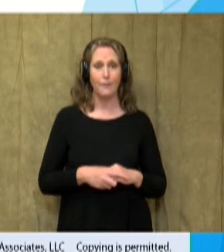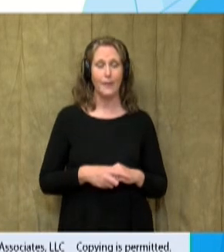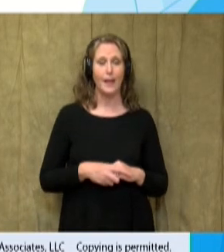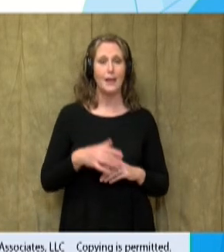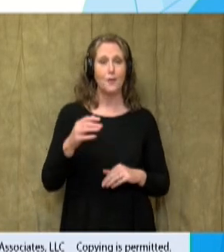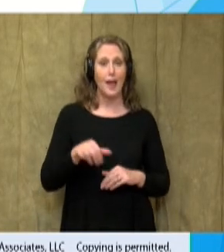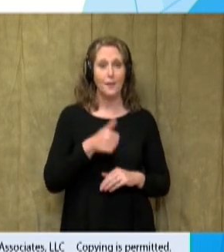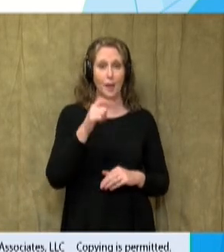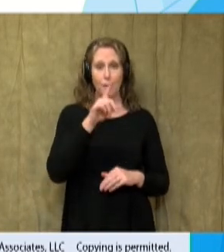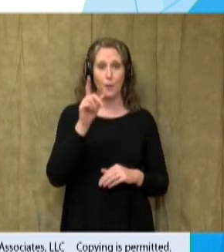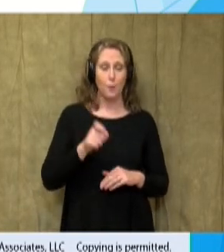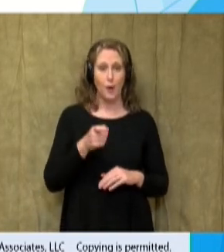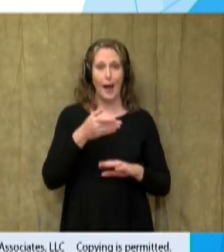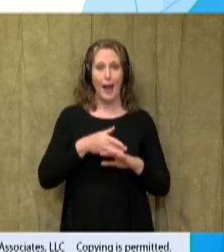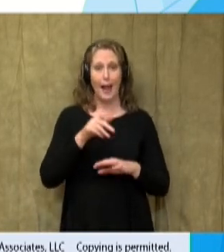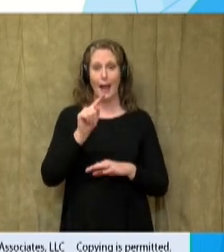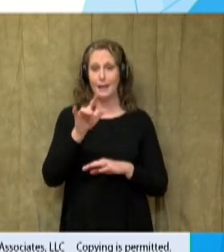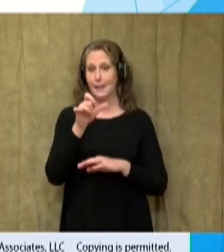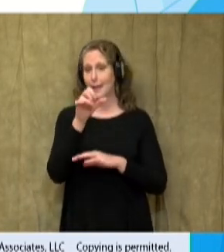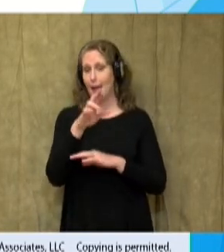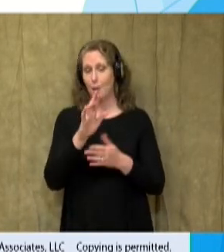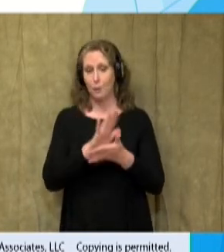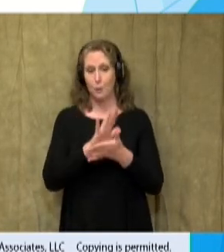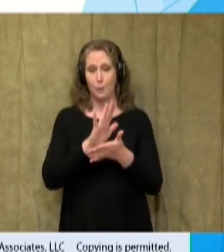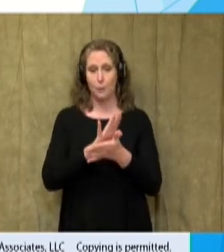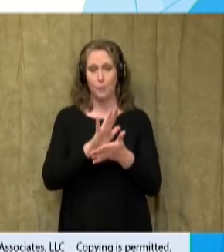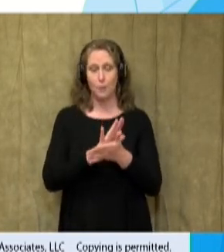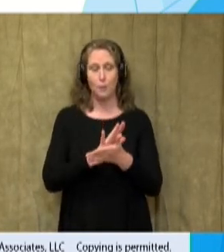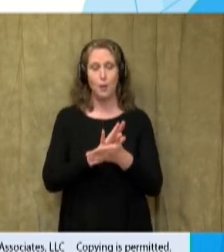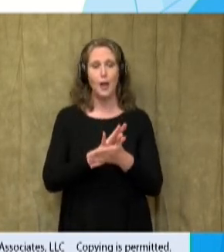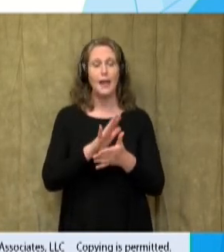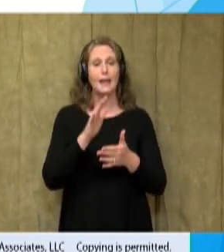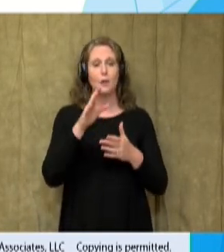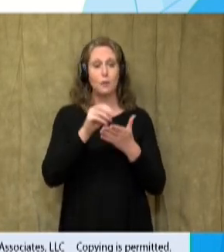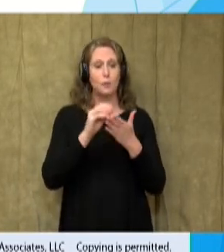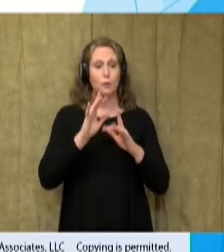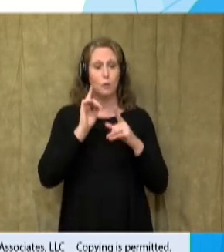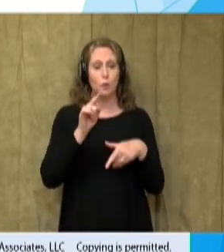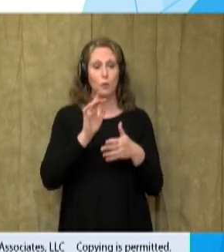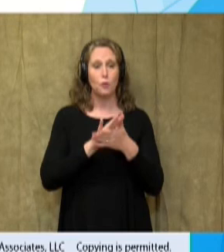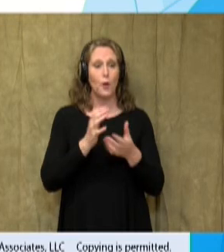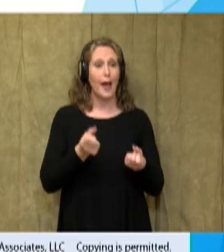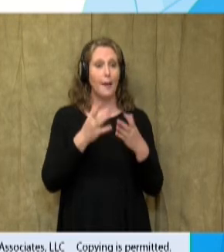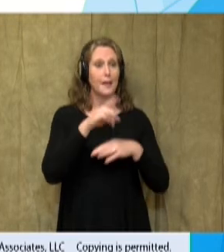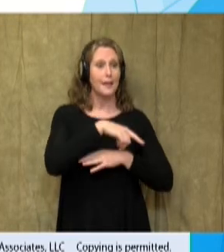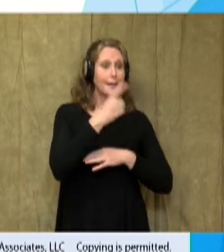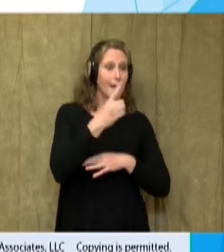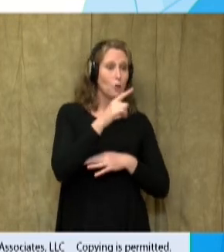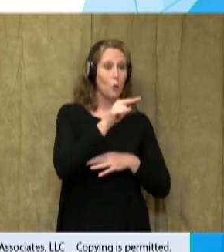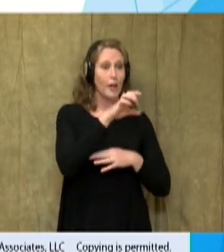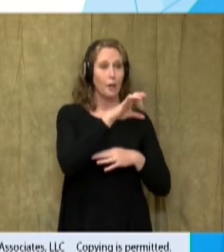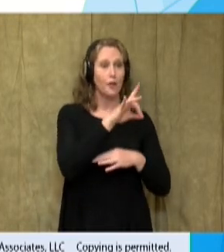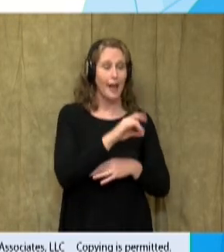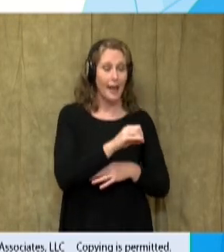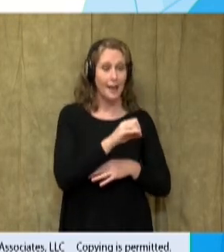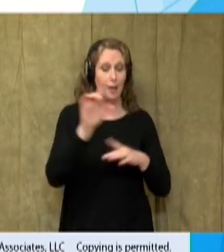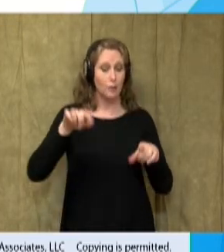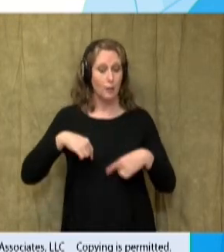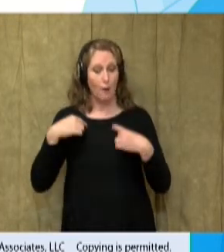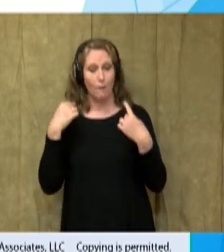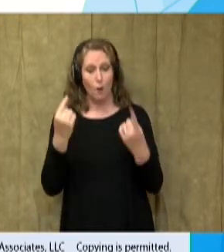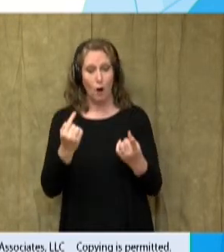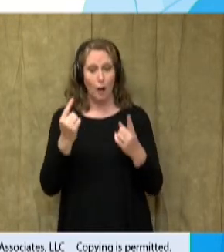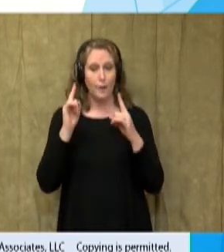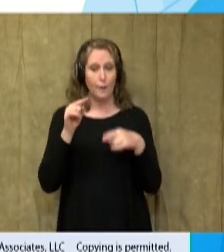had another problem here. At Taylor School, students go to school for 180 days. They have already been in school for 136 days. How